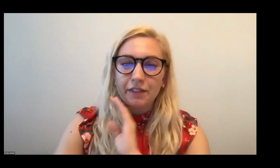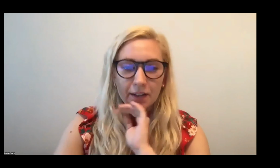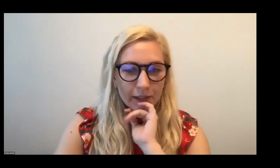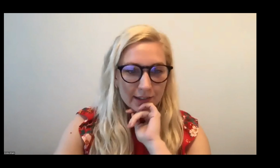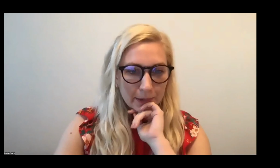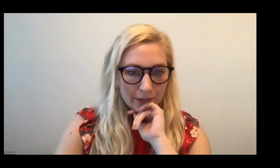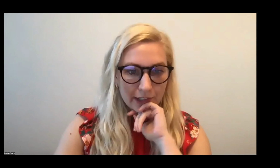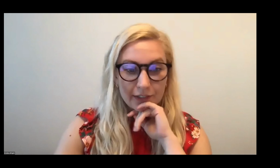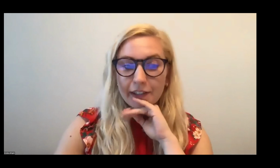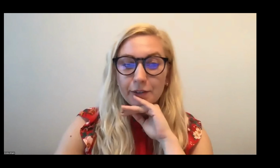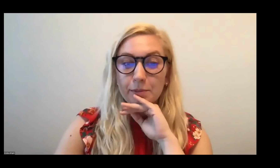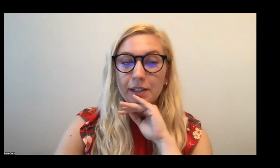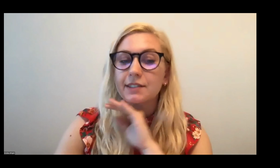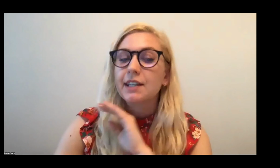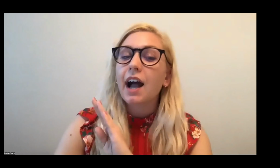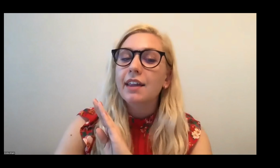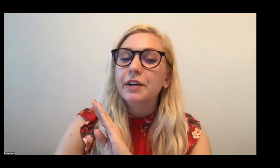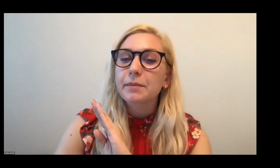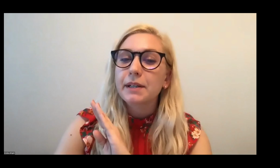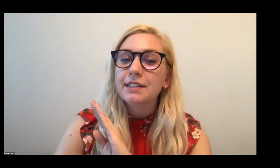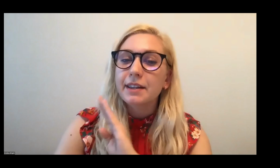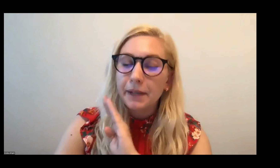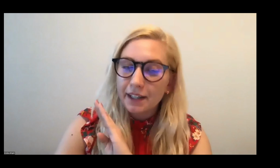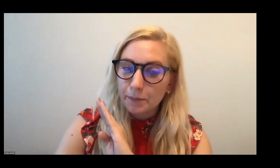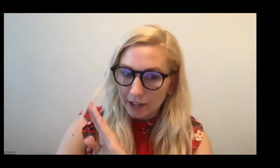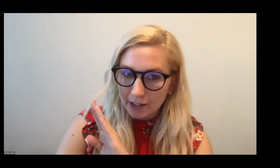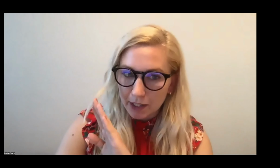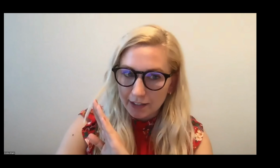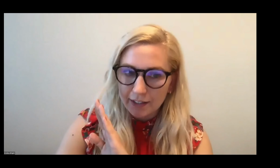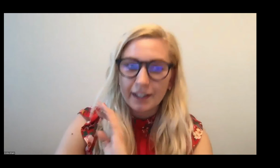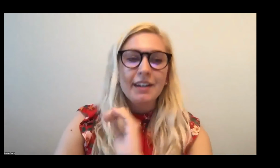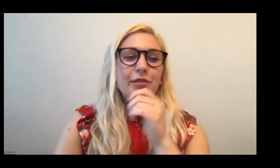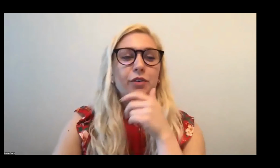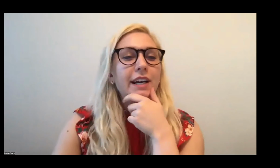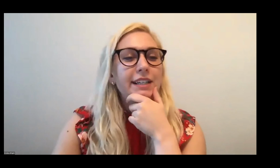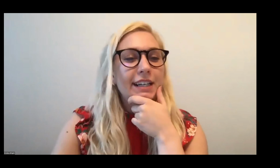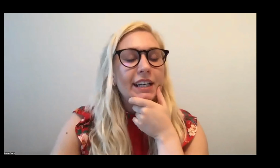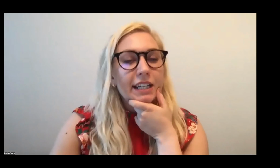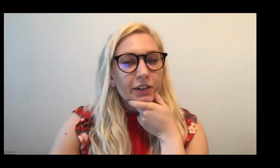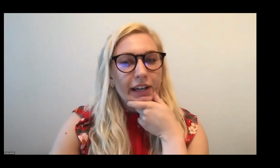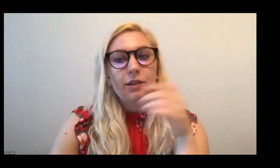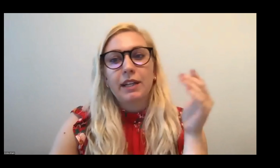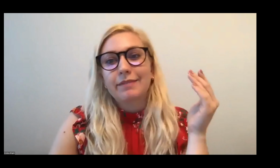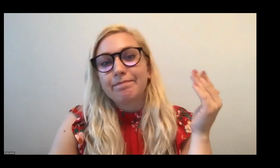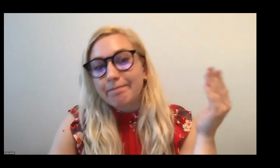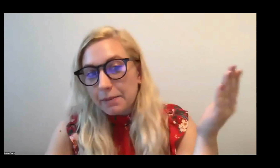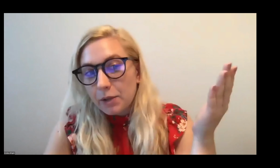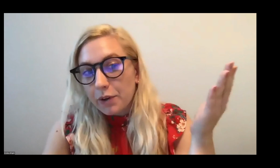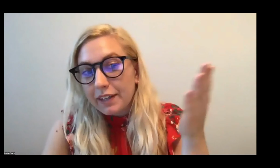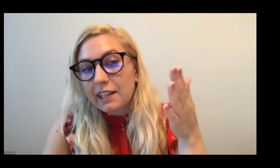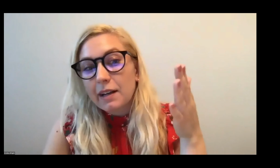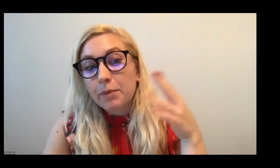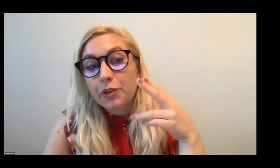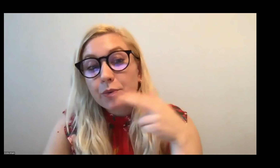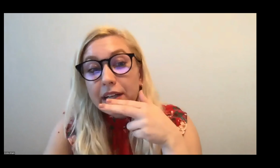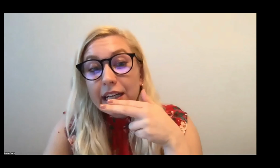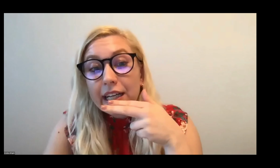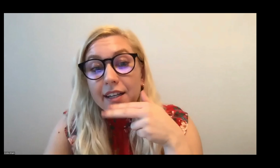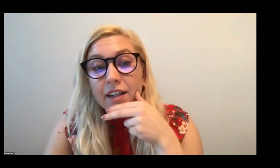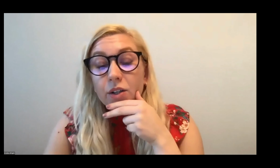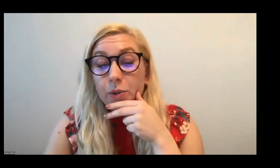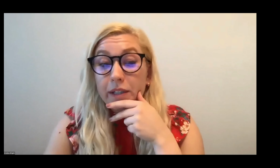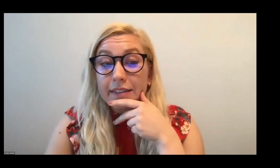tomatoes. If anybody's a big fan of heirloom tomatoes, I highly recommend the pink brandy one variety. Okay, so like maybe we're thinking number